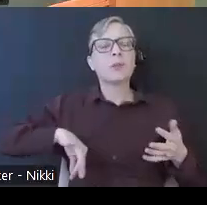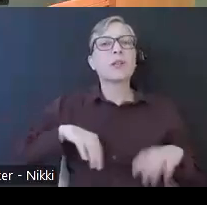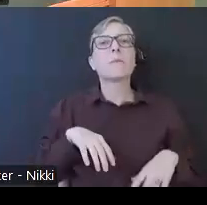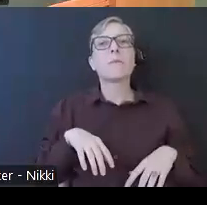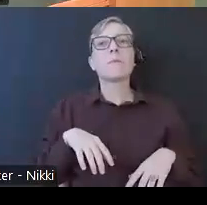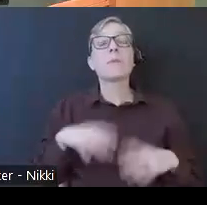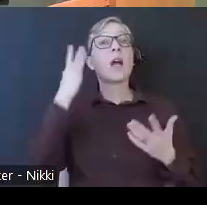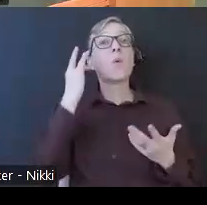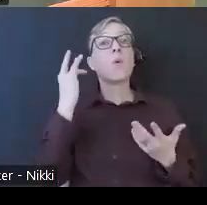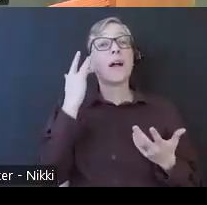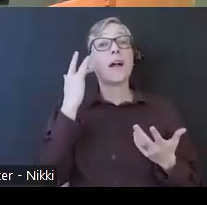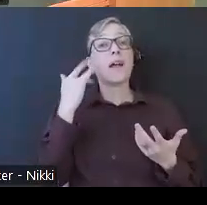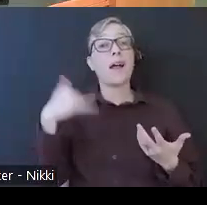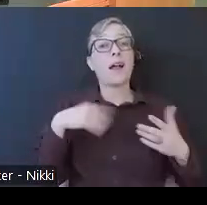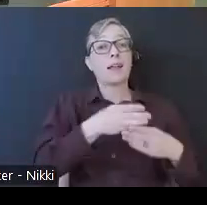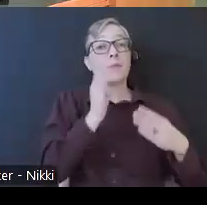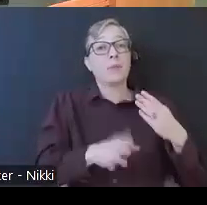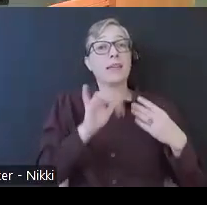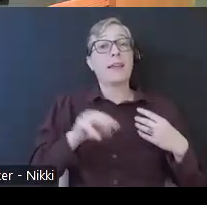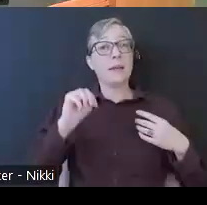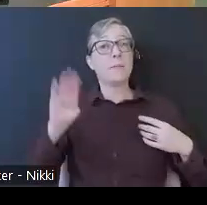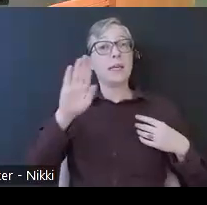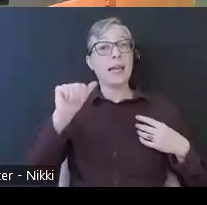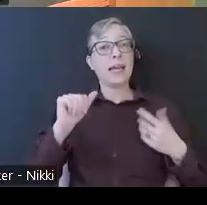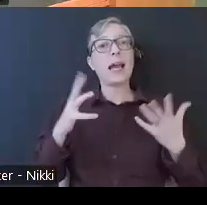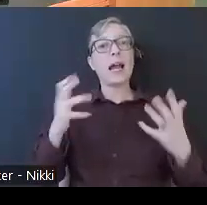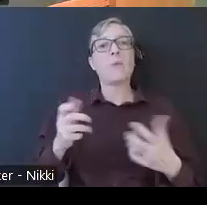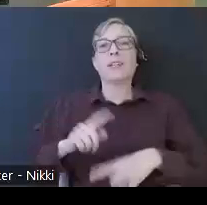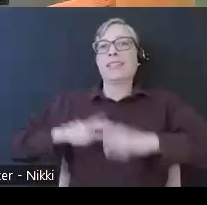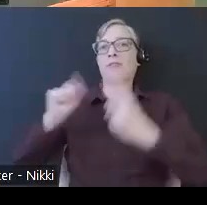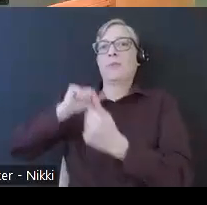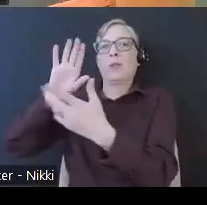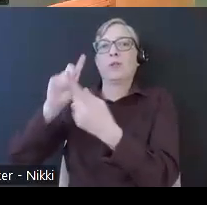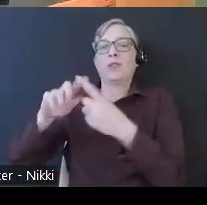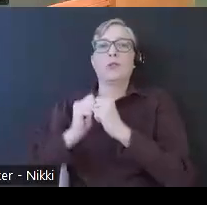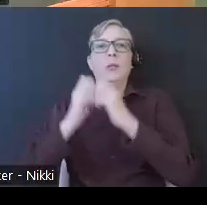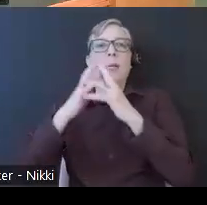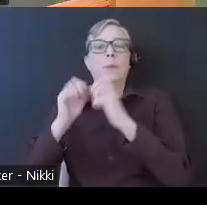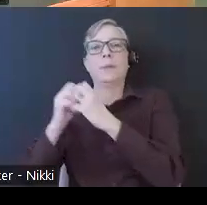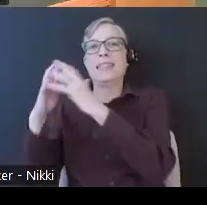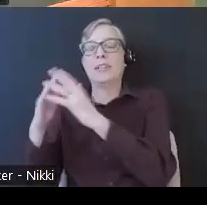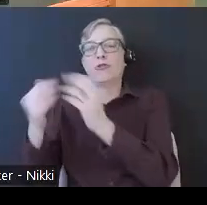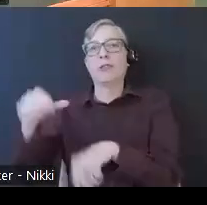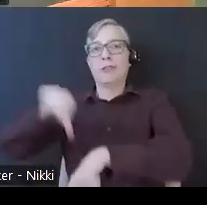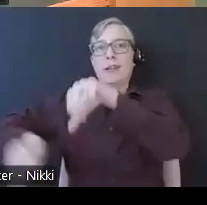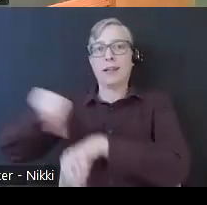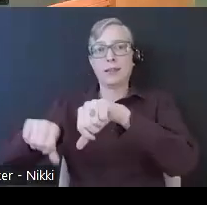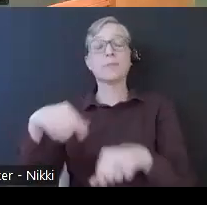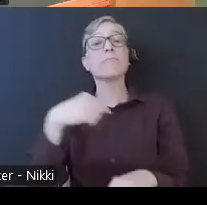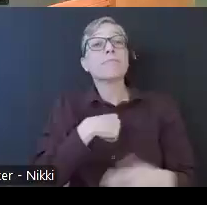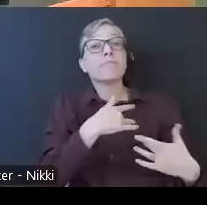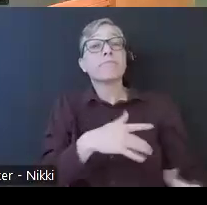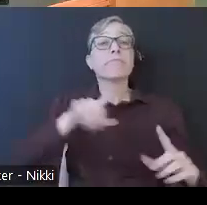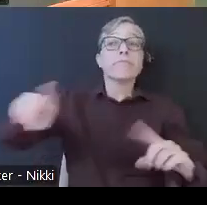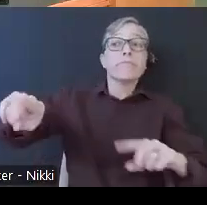to implementation science. So I go to these implementation science conferences in DC most years, and it's about